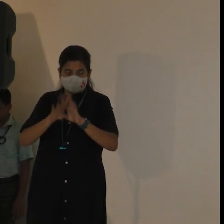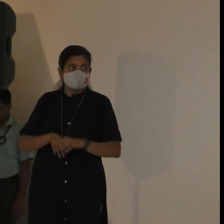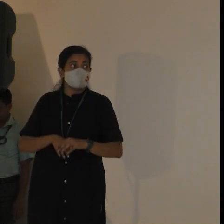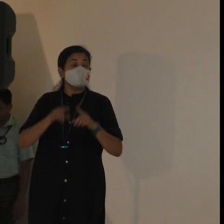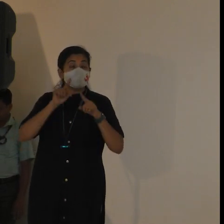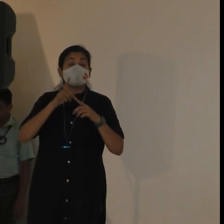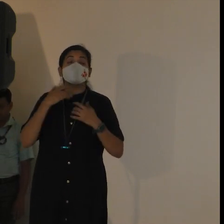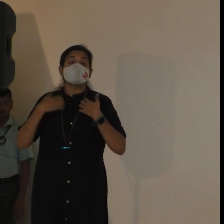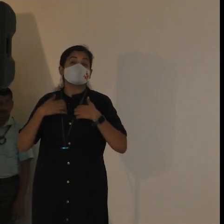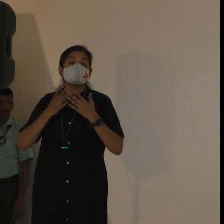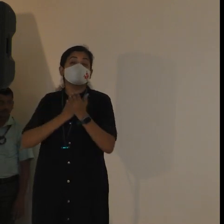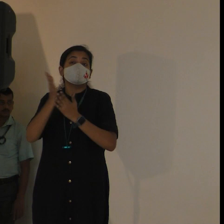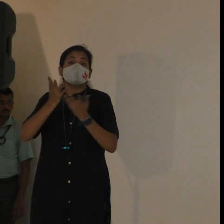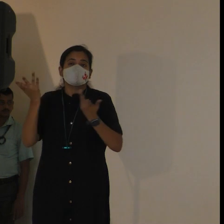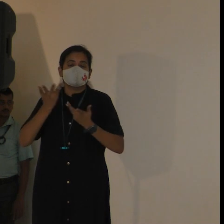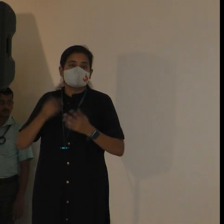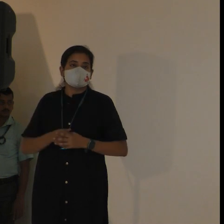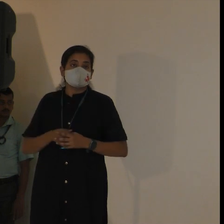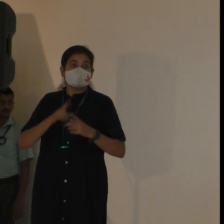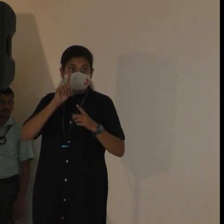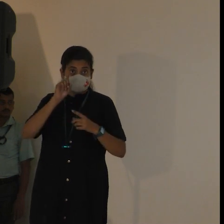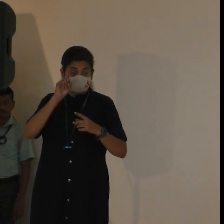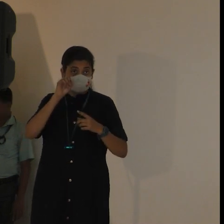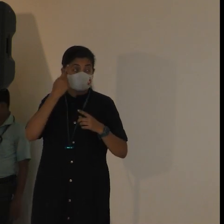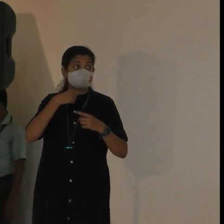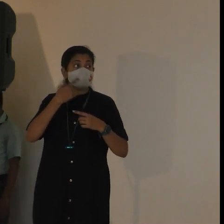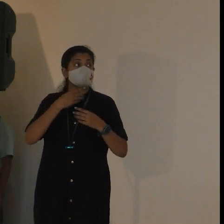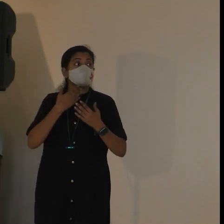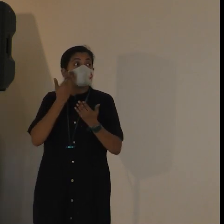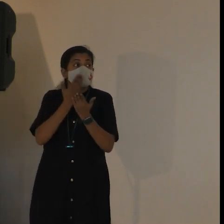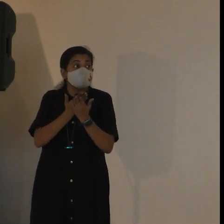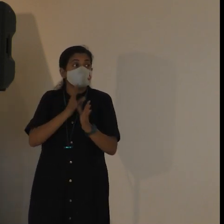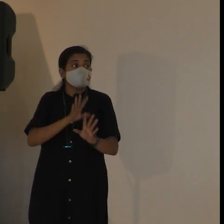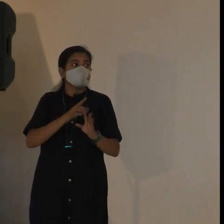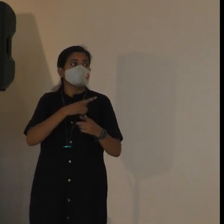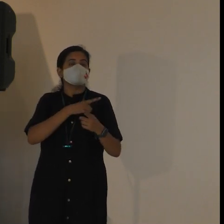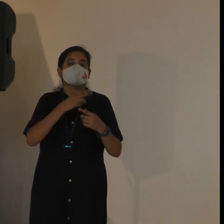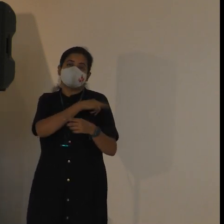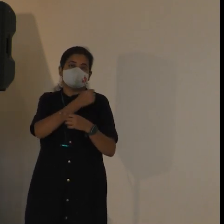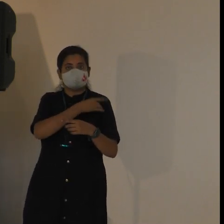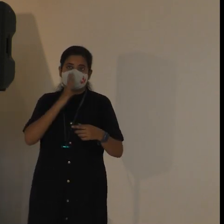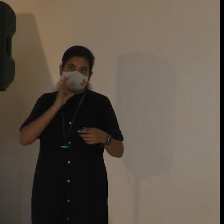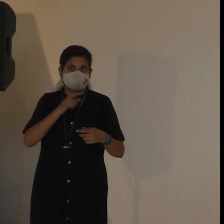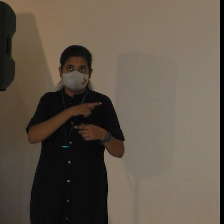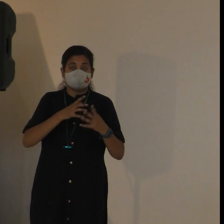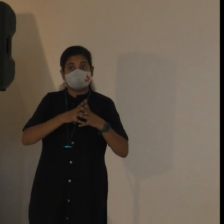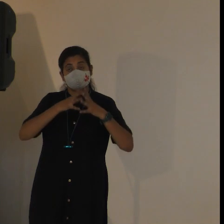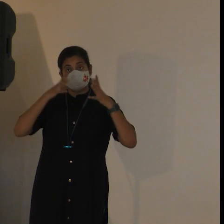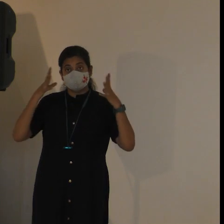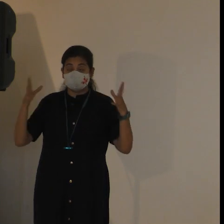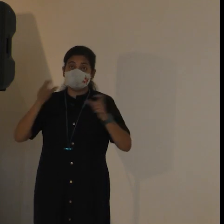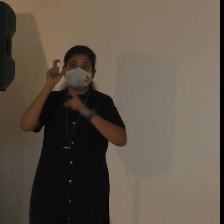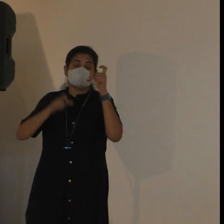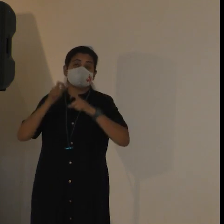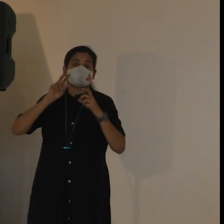that interesting way in which the first approach to a hospital is in need, and there's a huge diverse